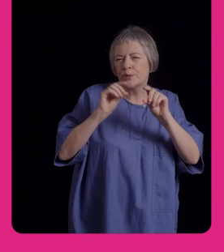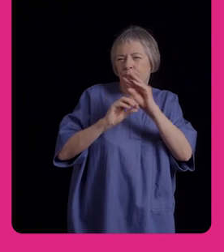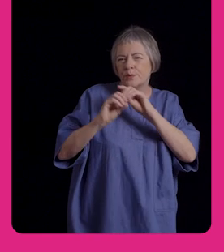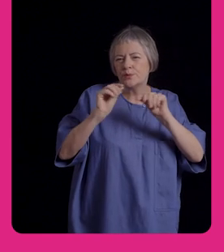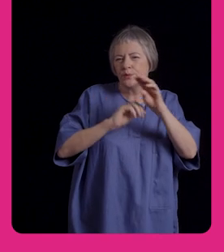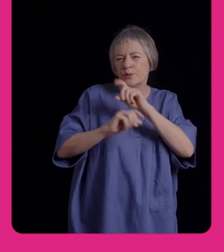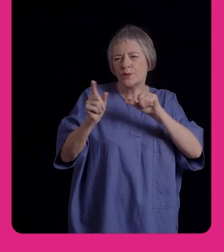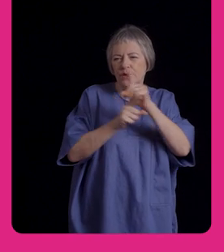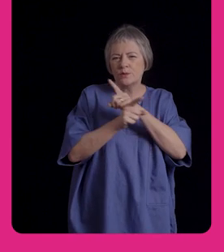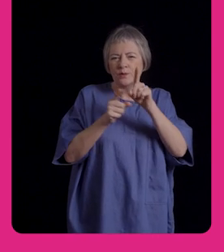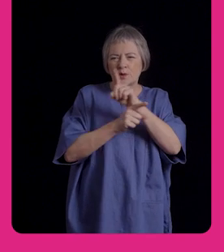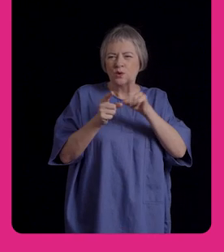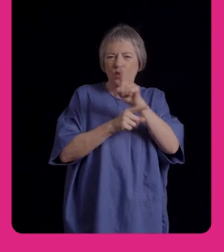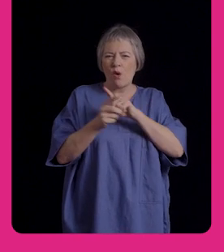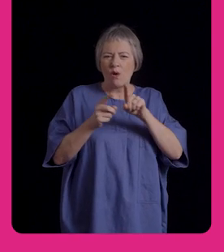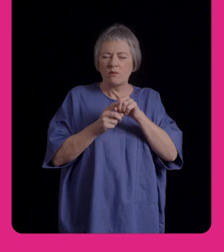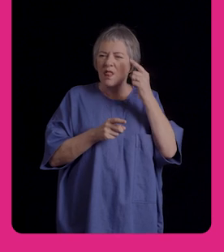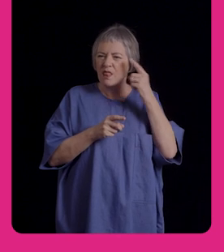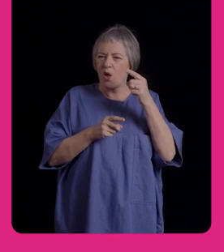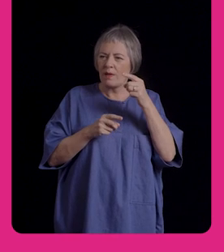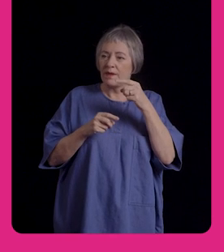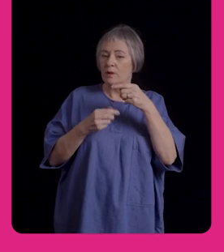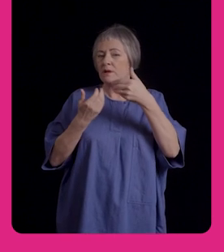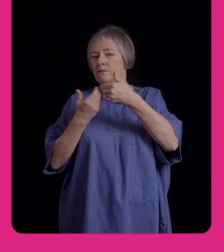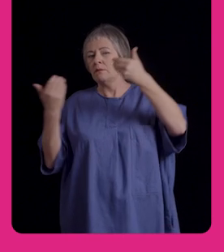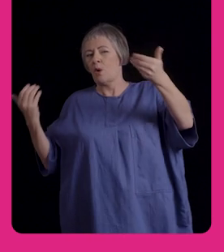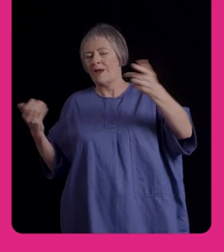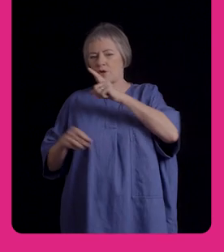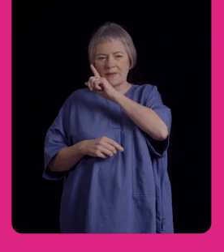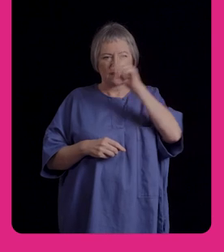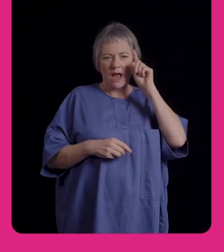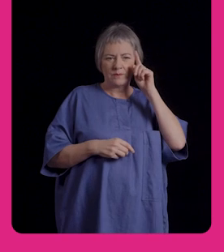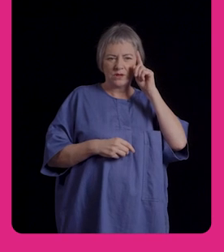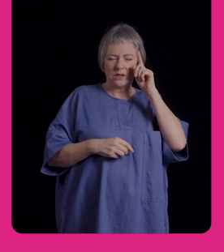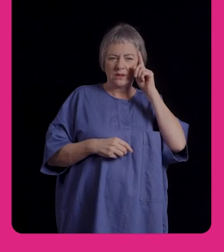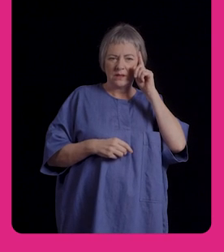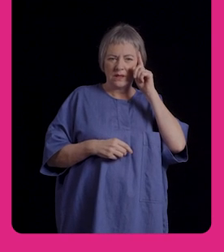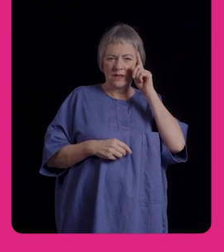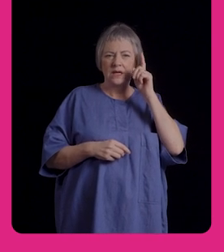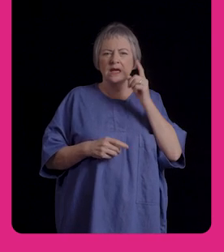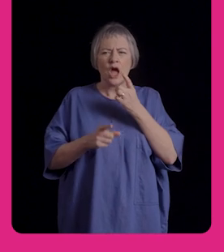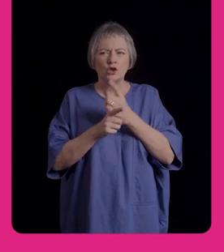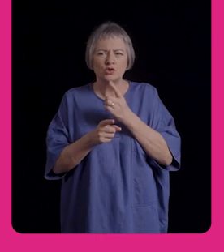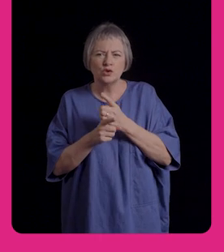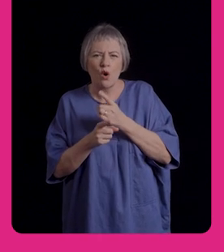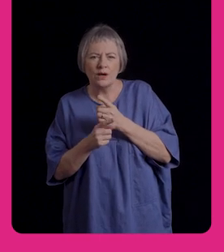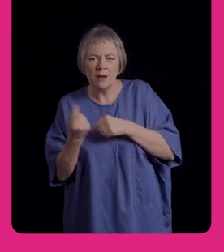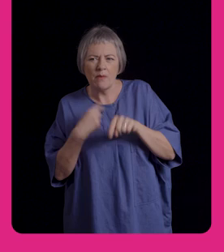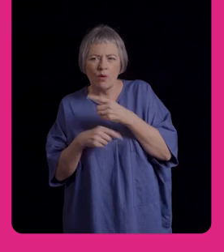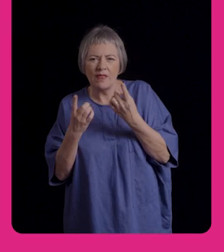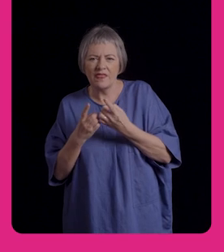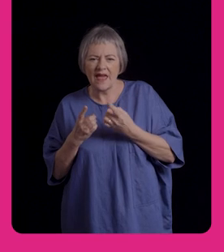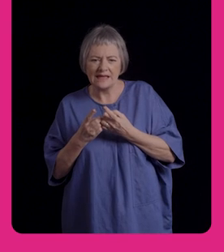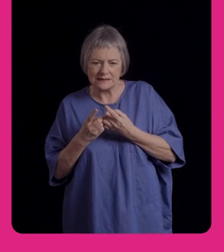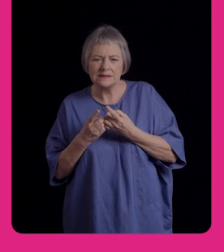heard mutterings among the people who thought that they were like out of the way of the captain who's up above, talking about like a mutiny and stuff. And